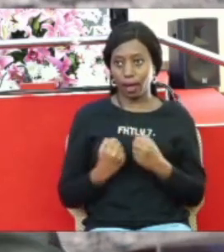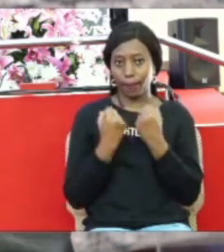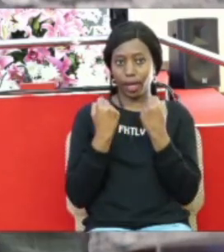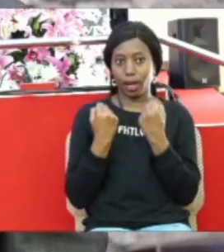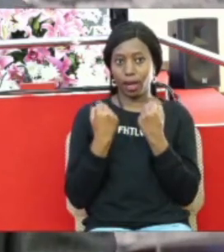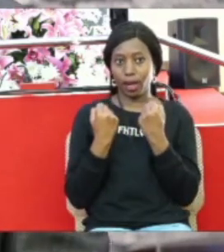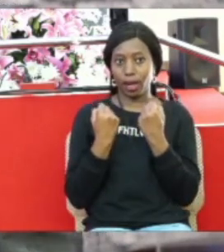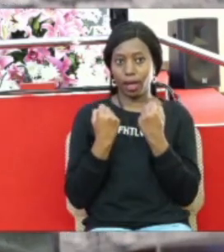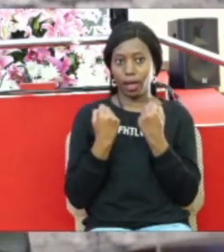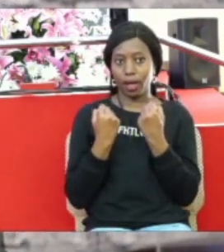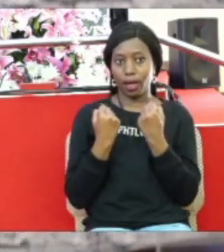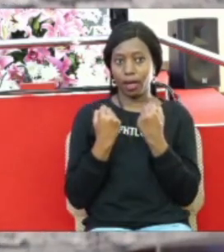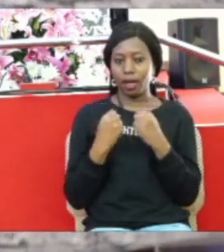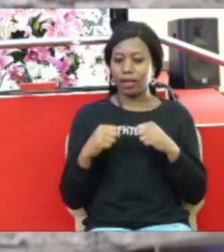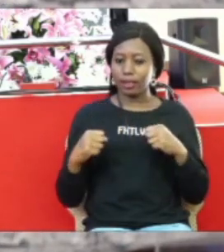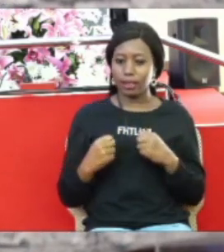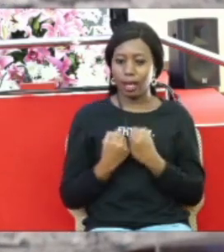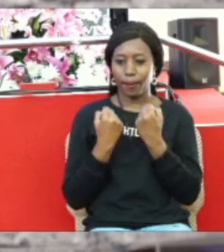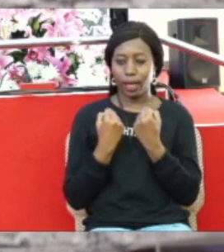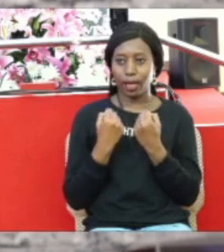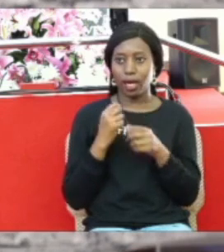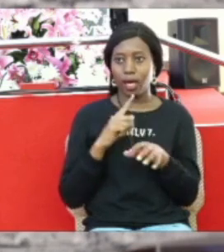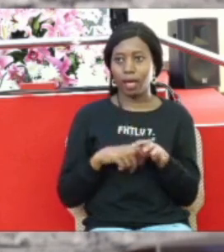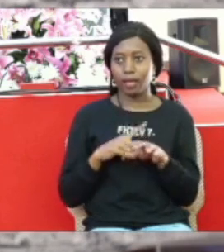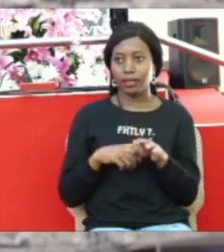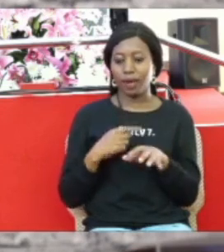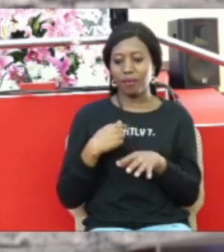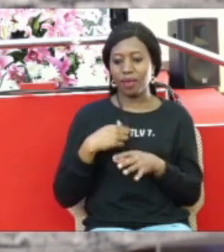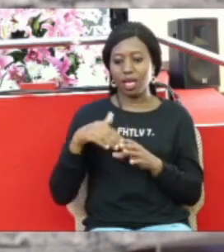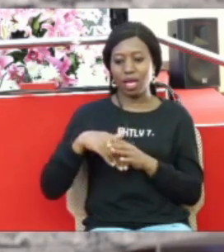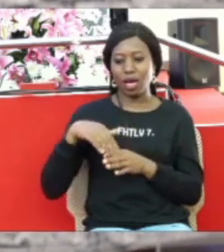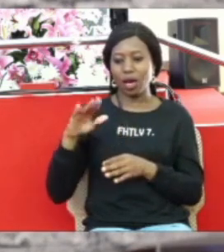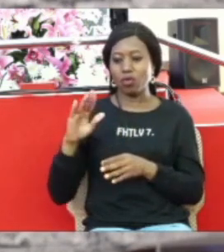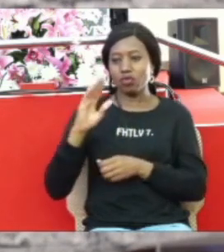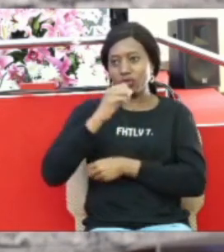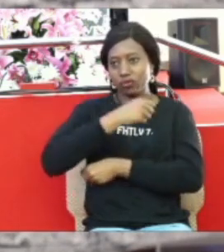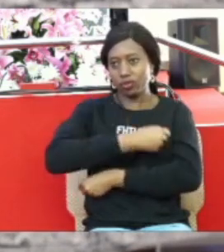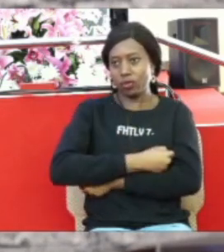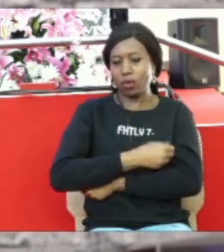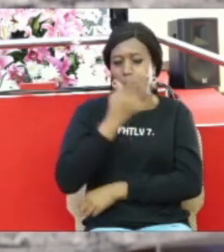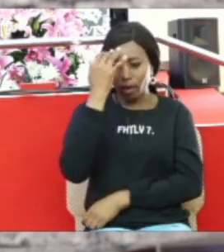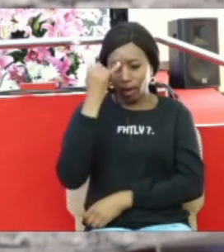And it hit me when I was even expelled for not having 20 shillings for fees.